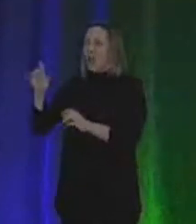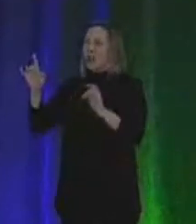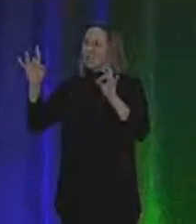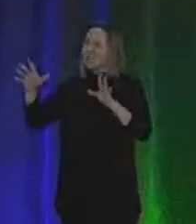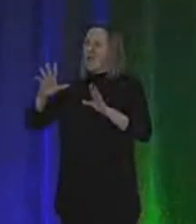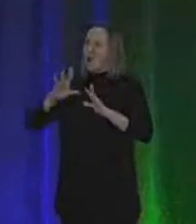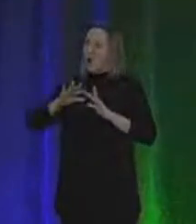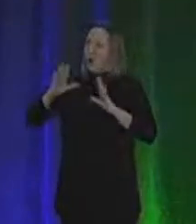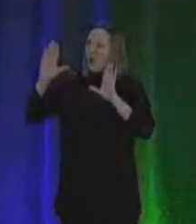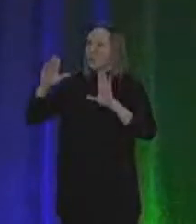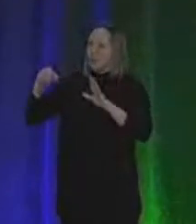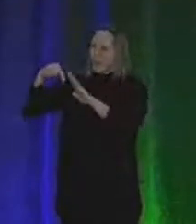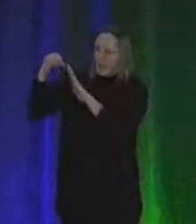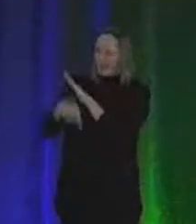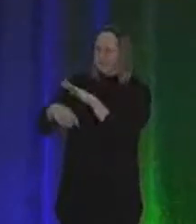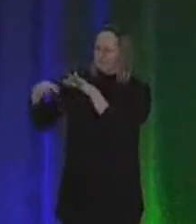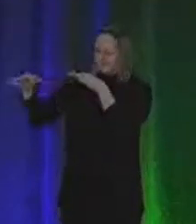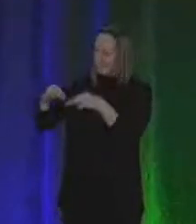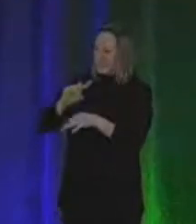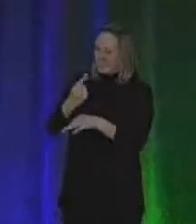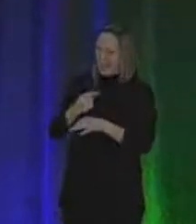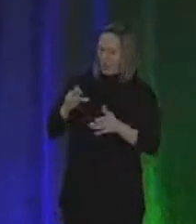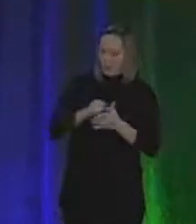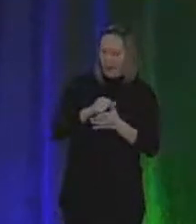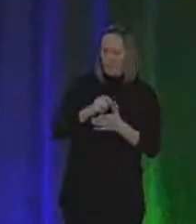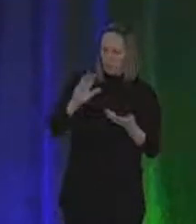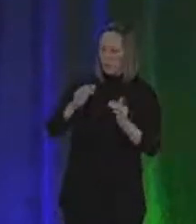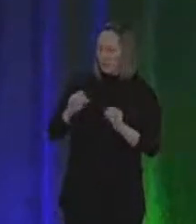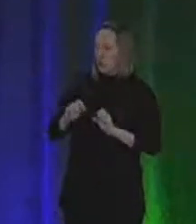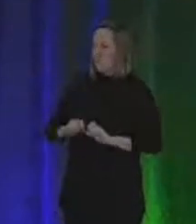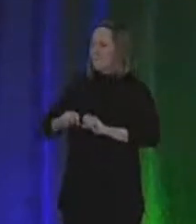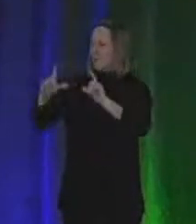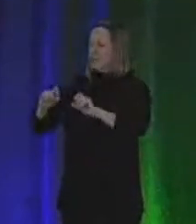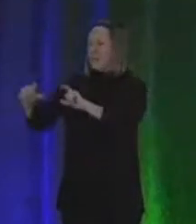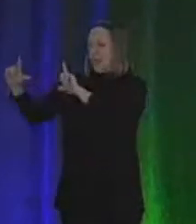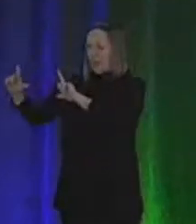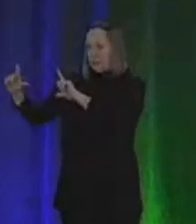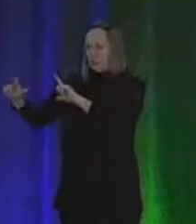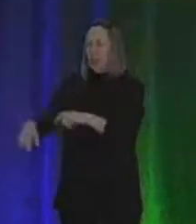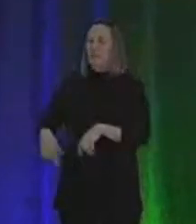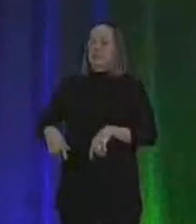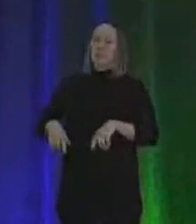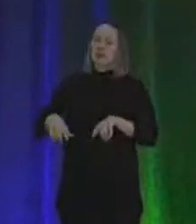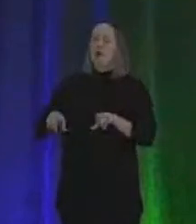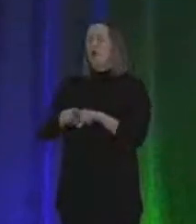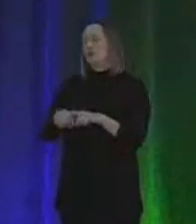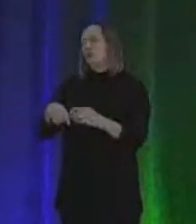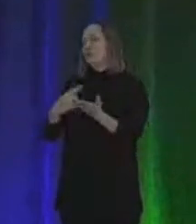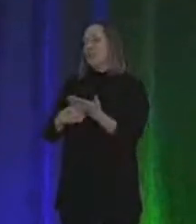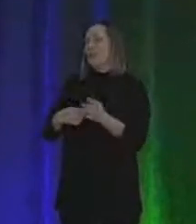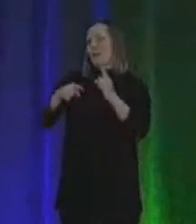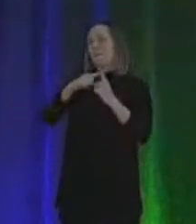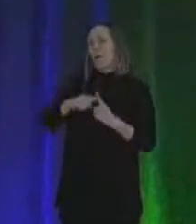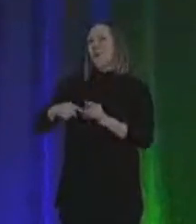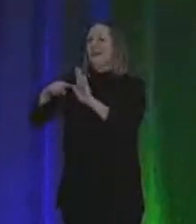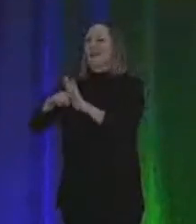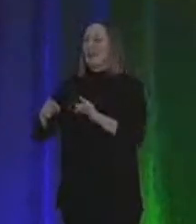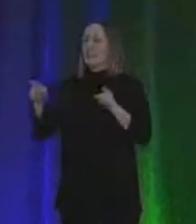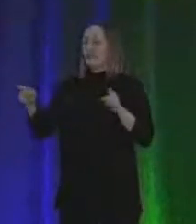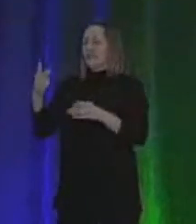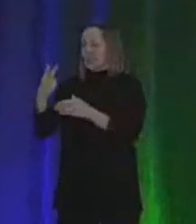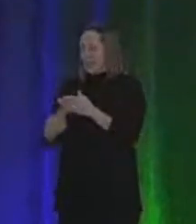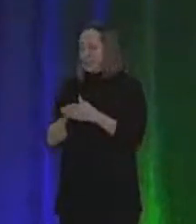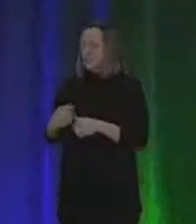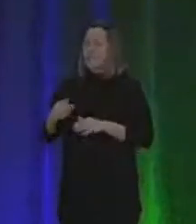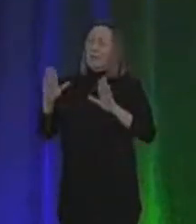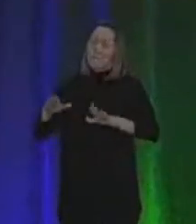into these single page applications versus multi-page applications and kind of discussing the pros and cons of each. It's an amazing talk. I highly recommend you check it out. But